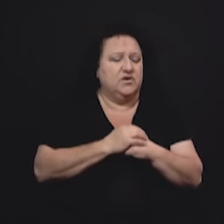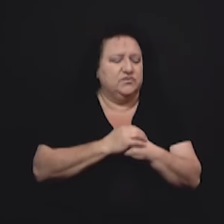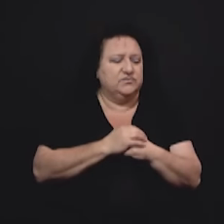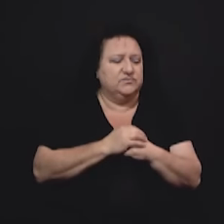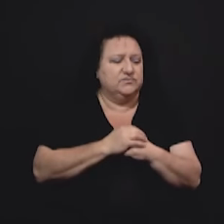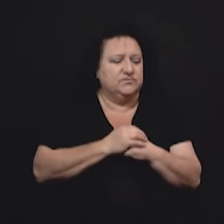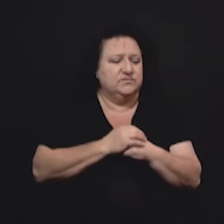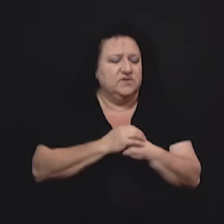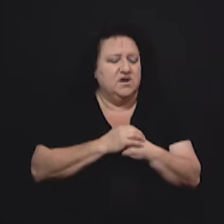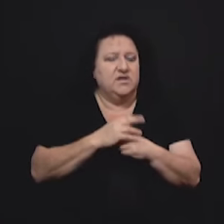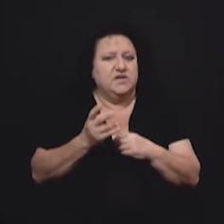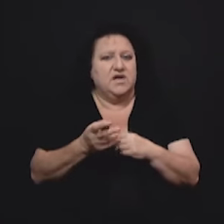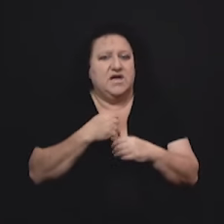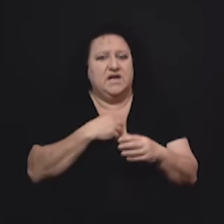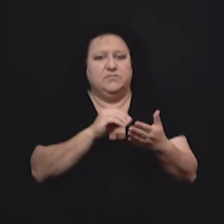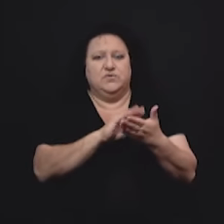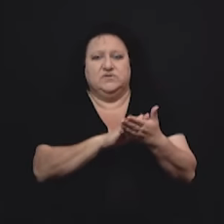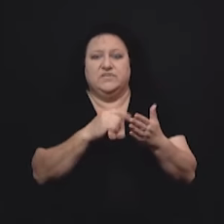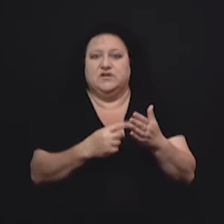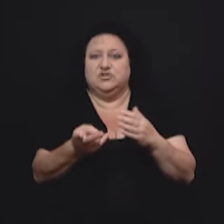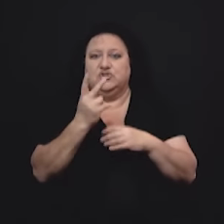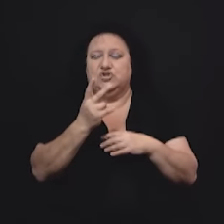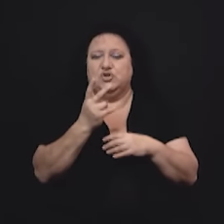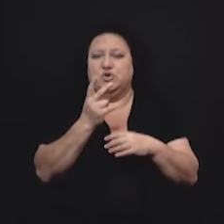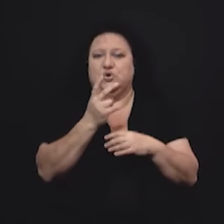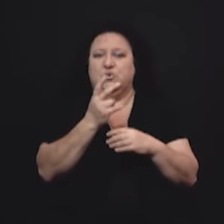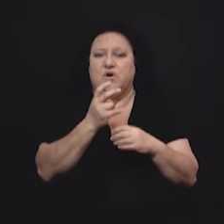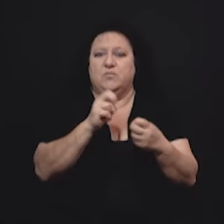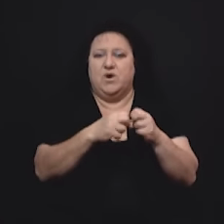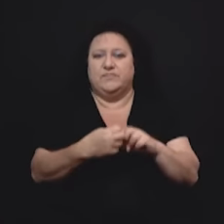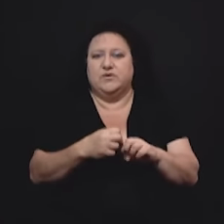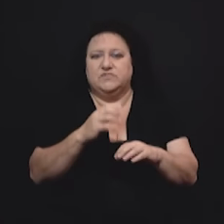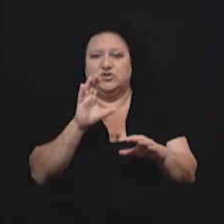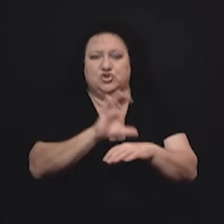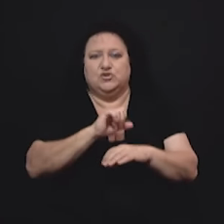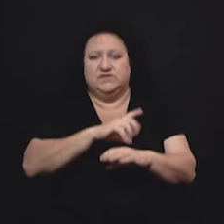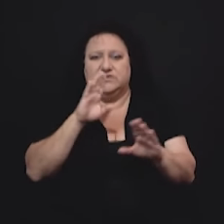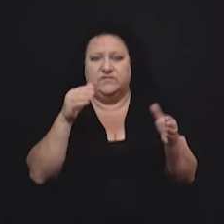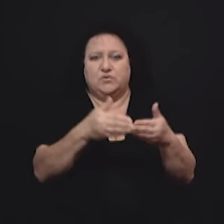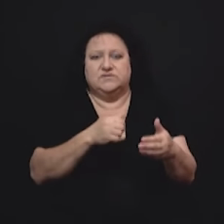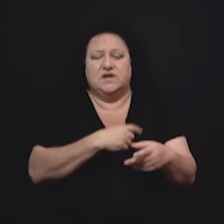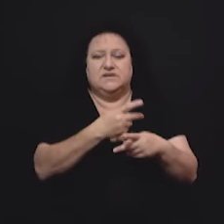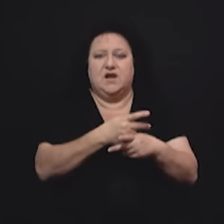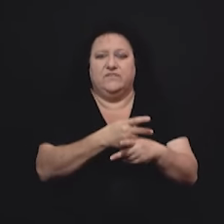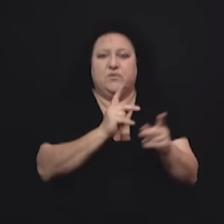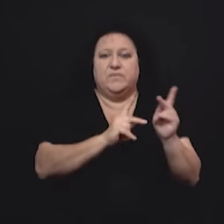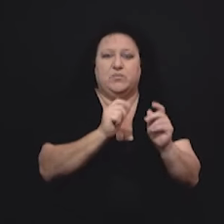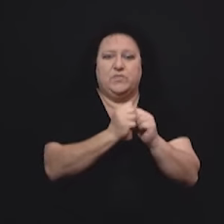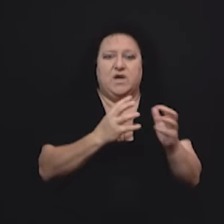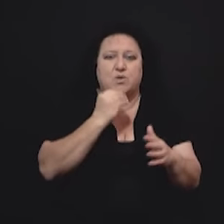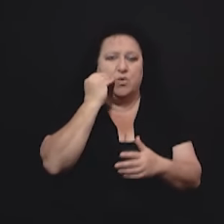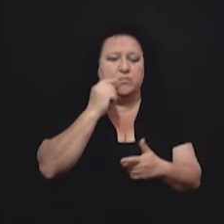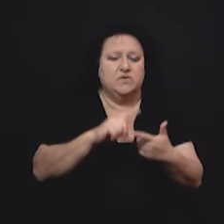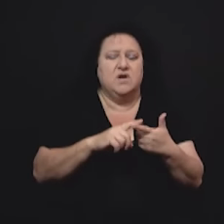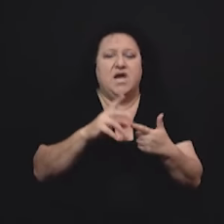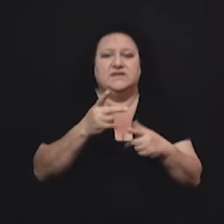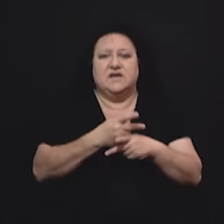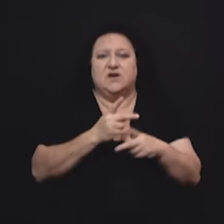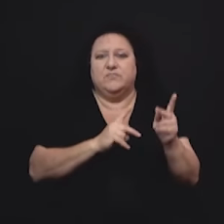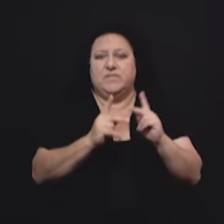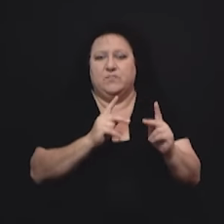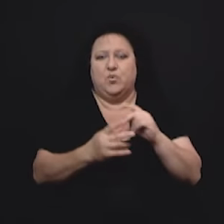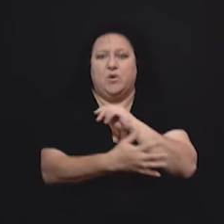that the church should be most focused on should be the care for the homeless and taking care of those who are in poverty and who